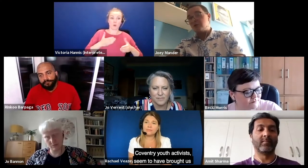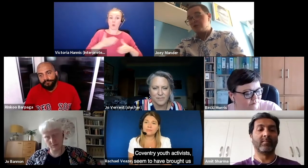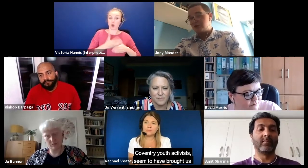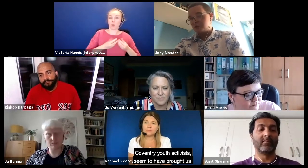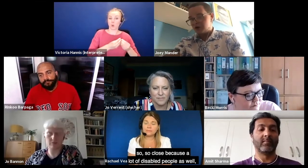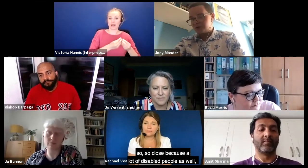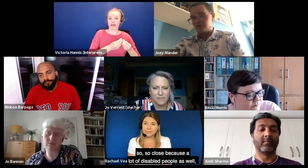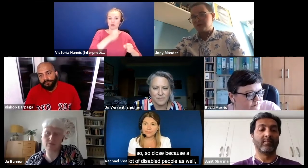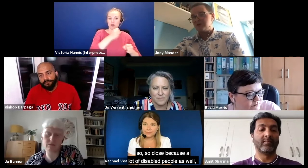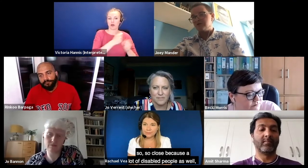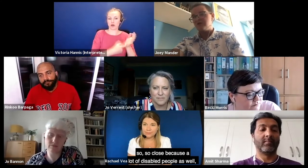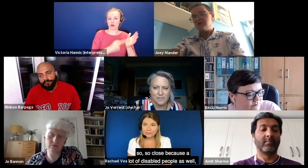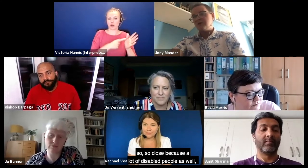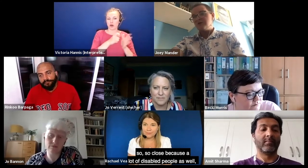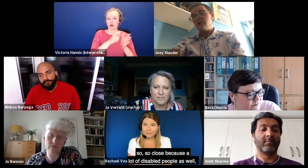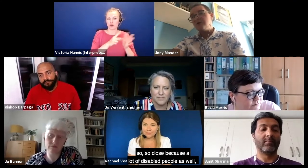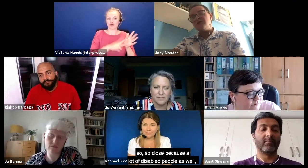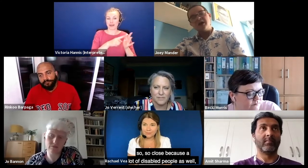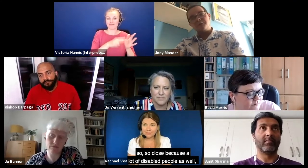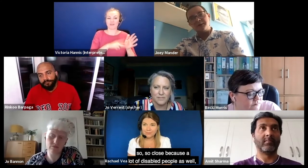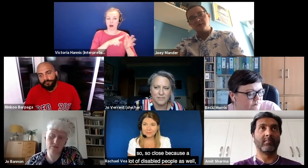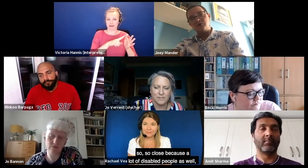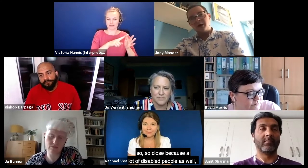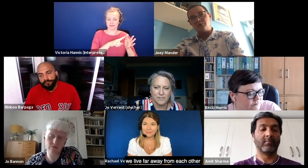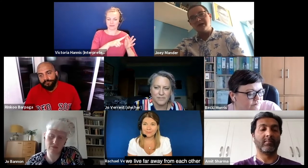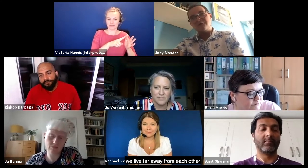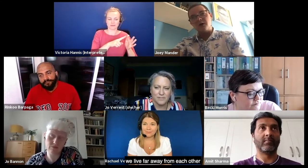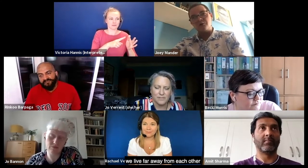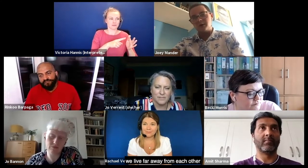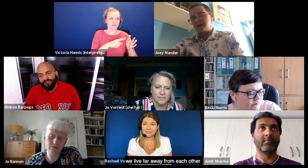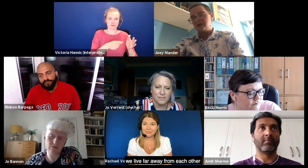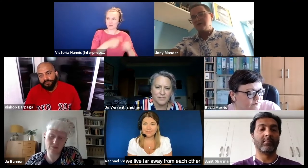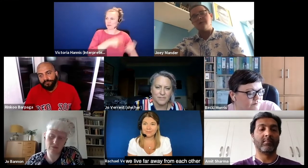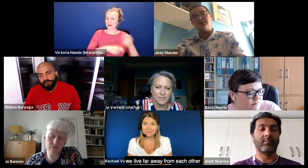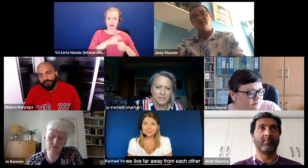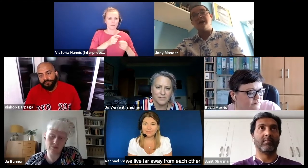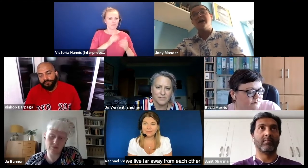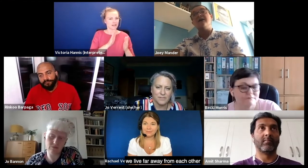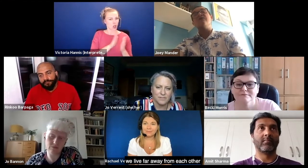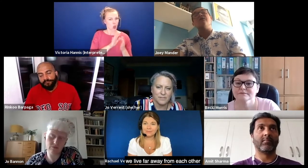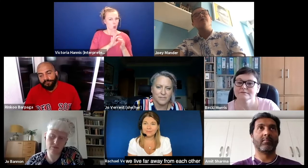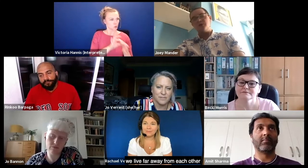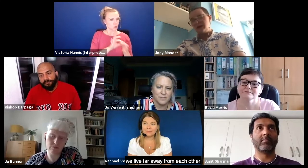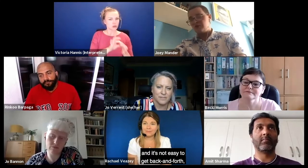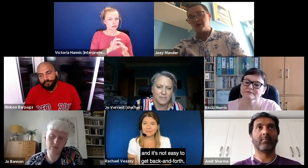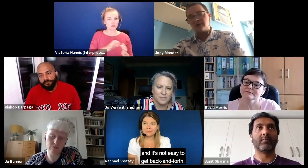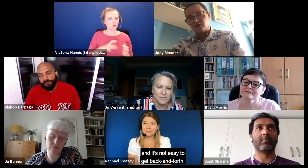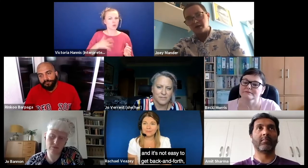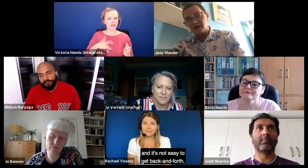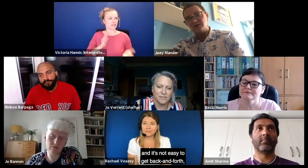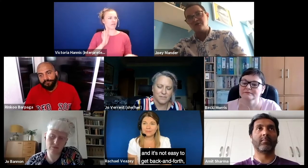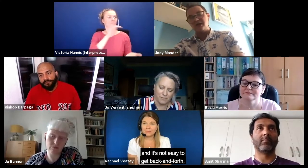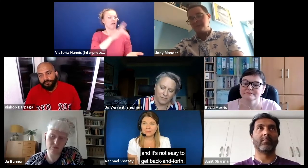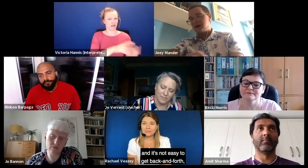us so close, because a lot of disabled people as well, we live far away from each other, and it's